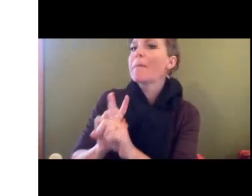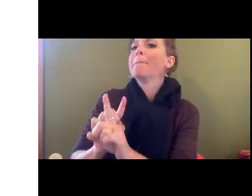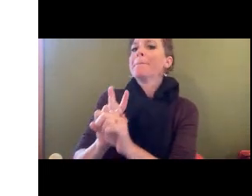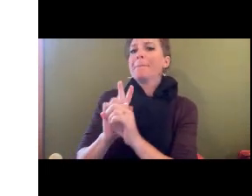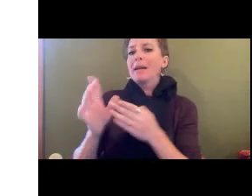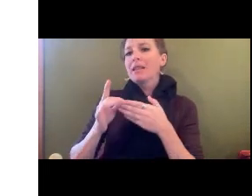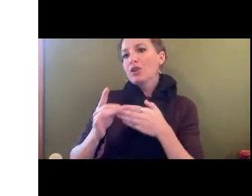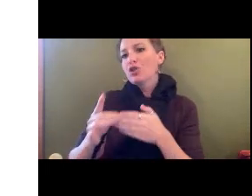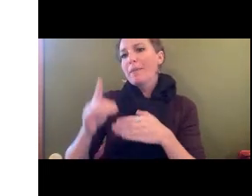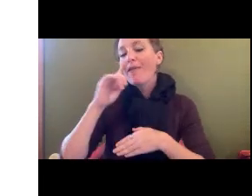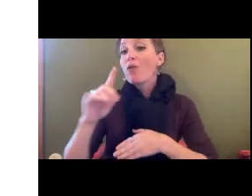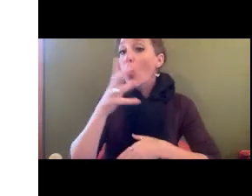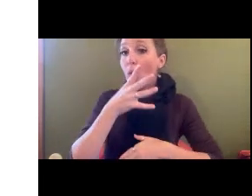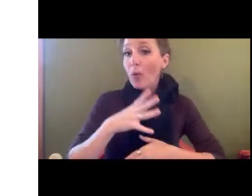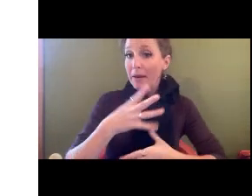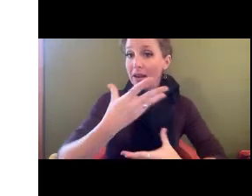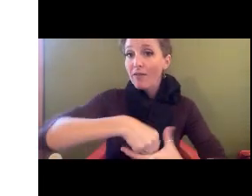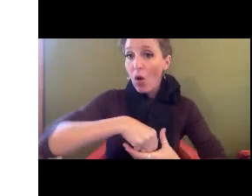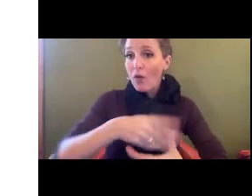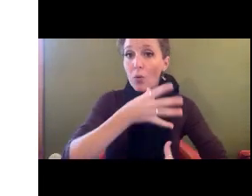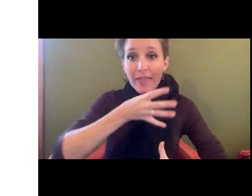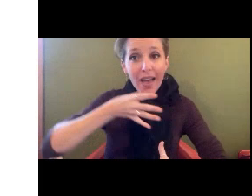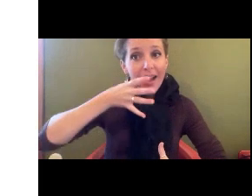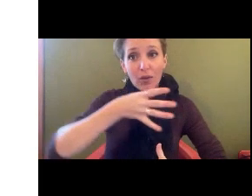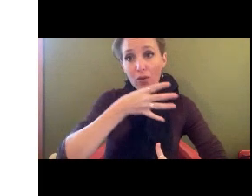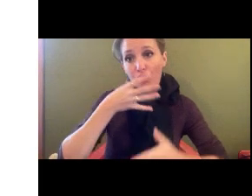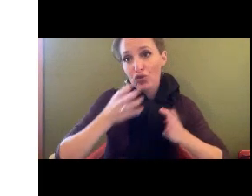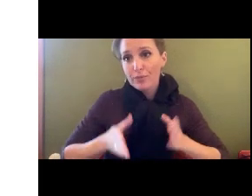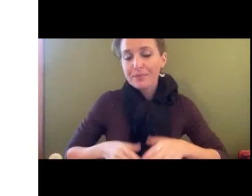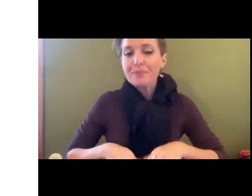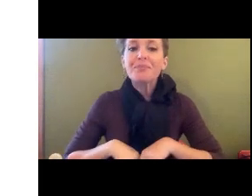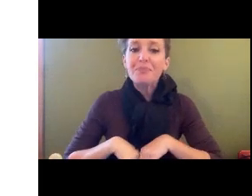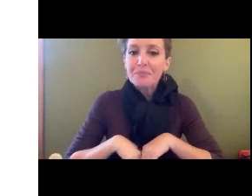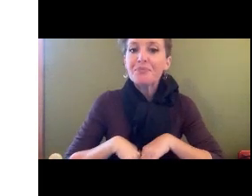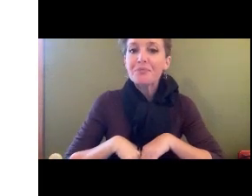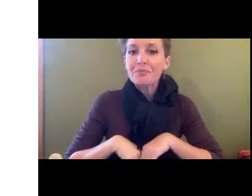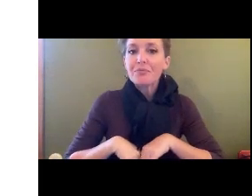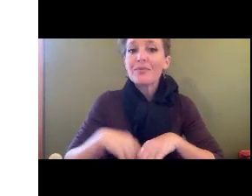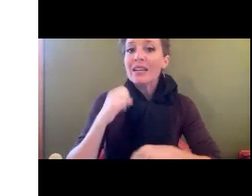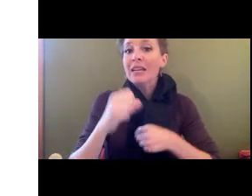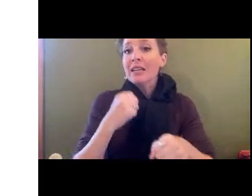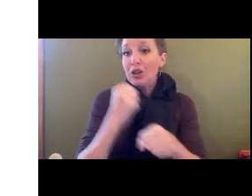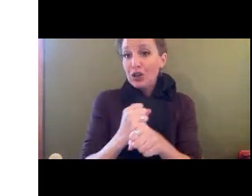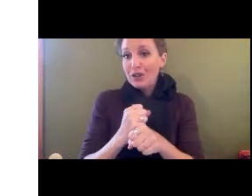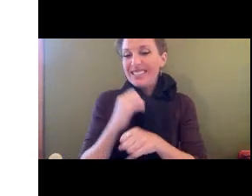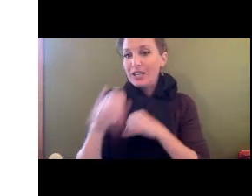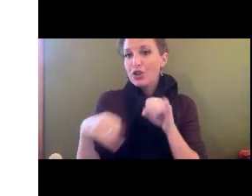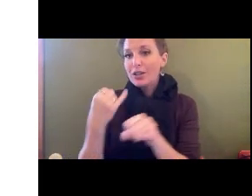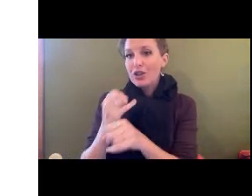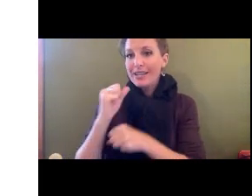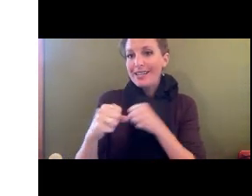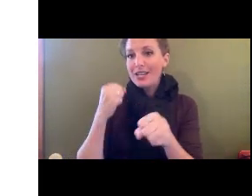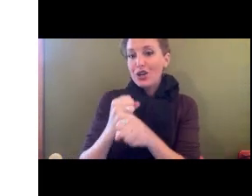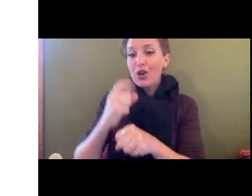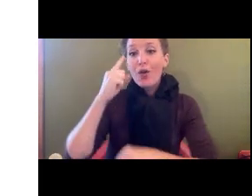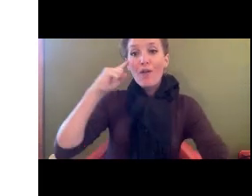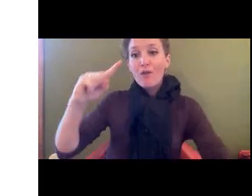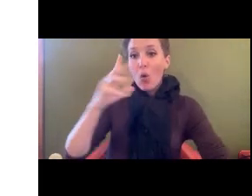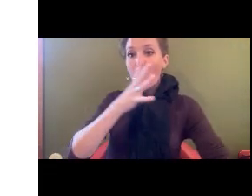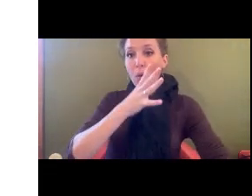women in agriculture. And let me go back because that's a very important thing. The year is the International Year of the Woman Farmer, but this